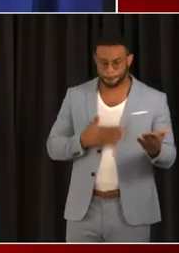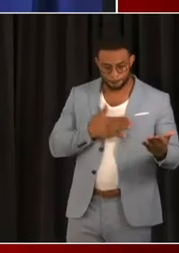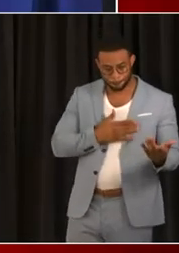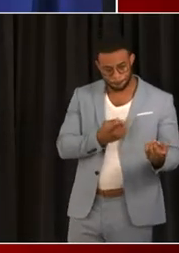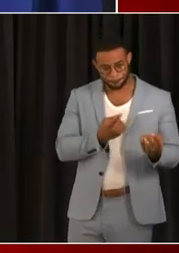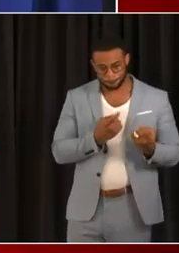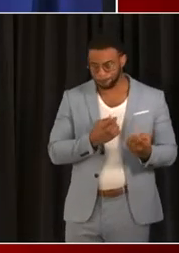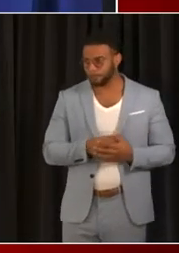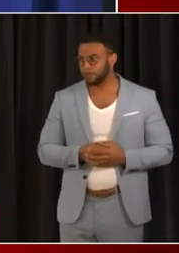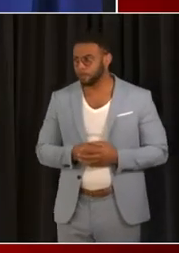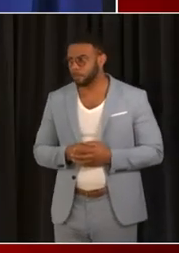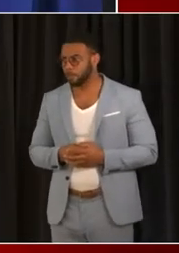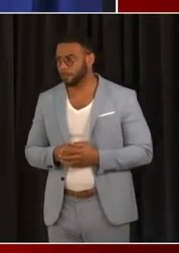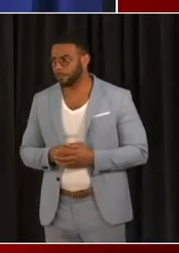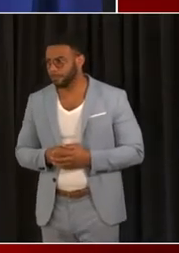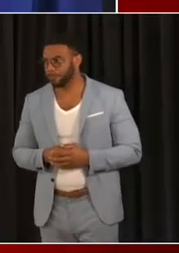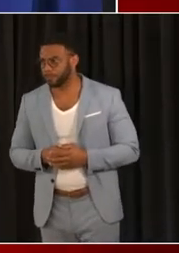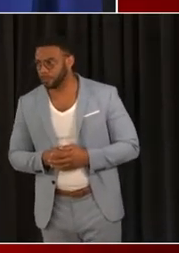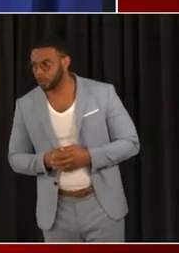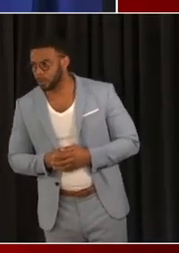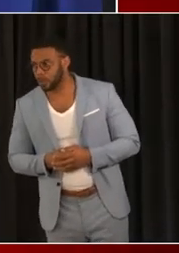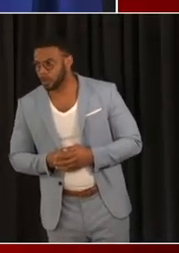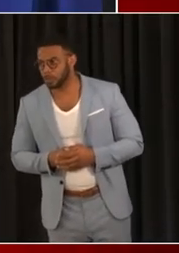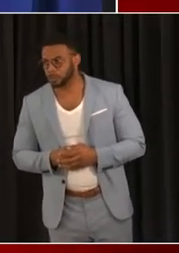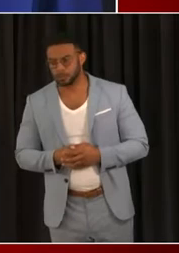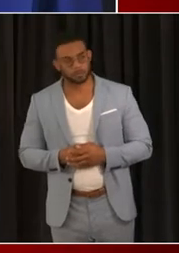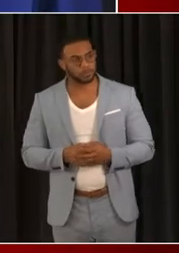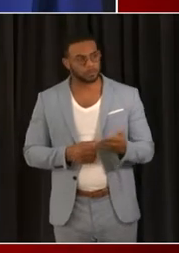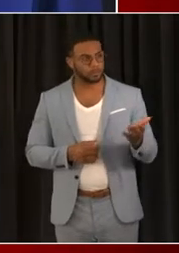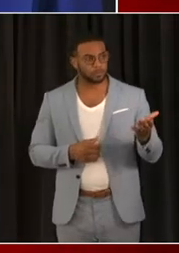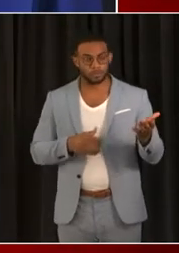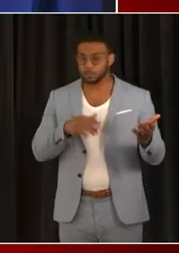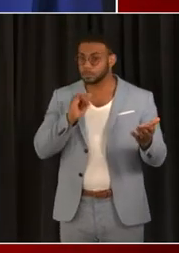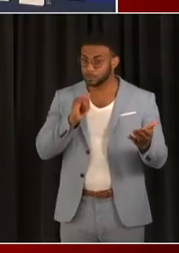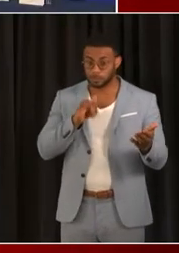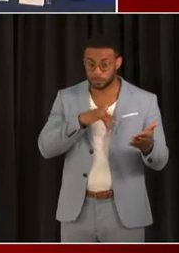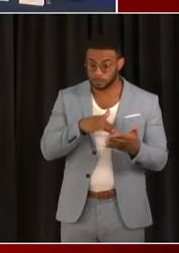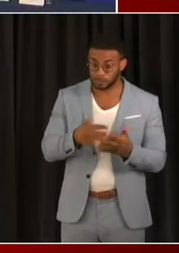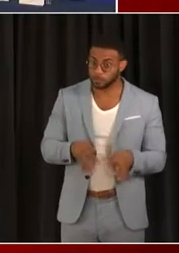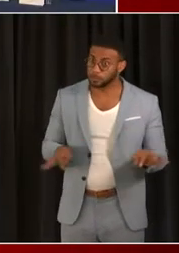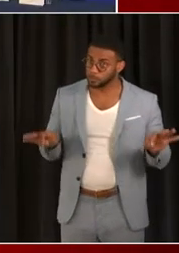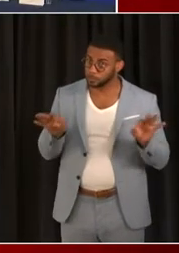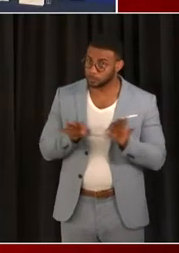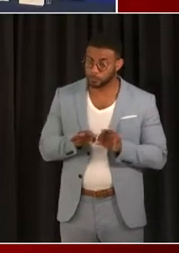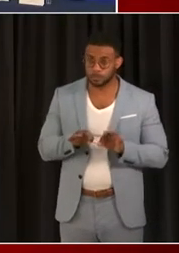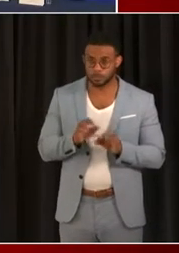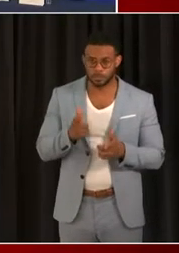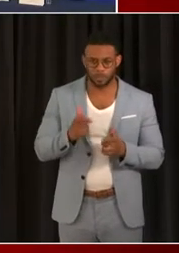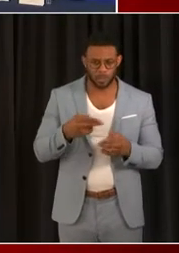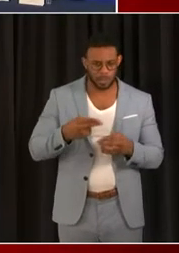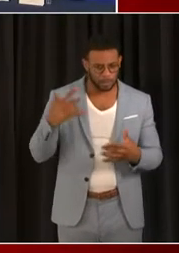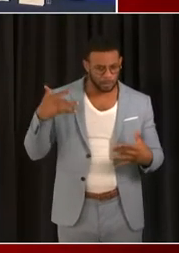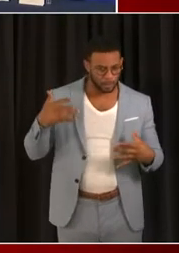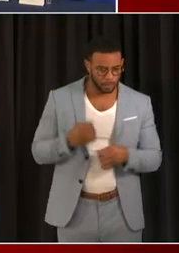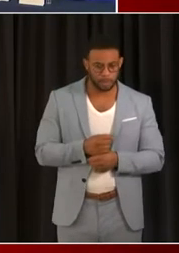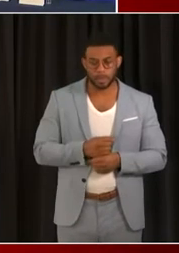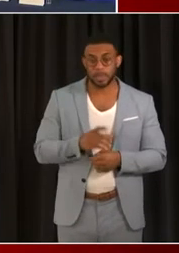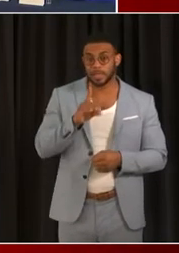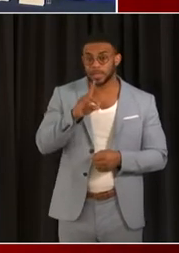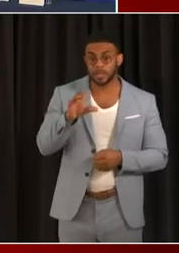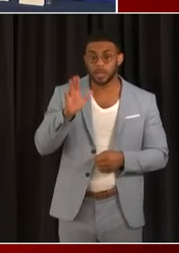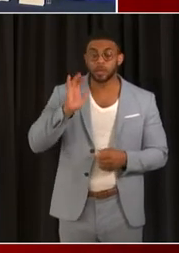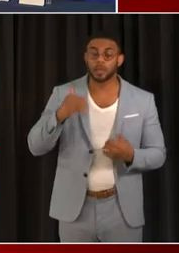I appreciate the question, Deputy Mayor. The Disparity Study is incredibly important. Just a quick history.